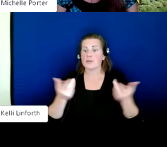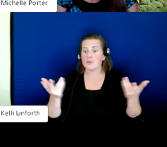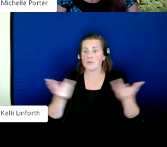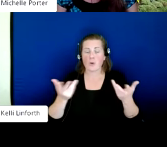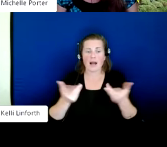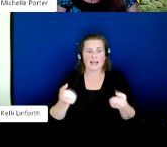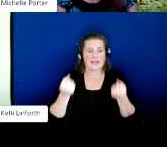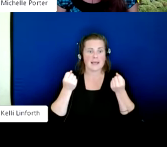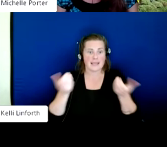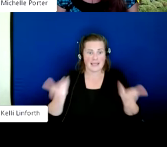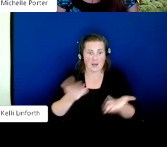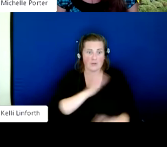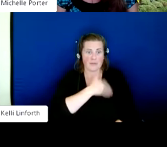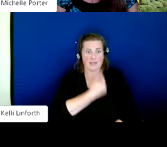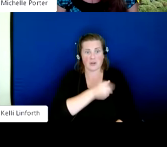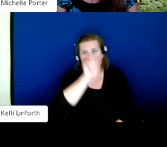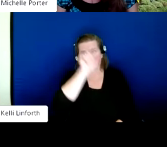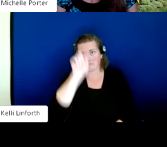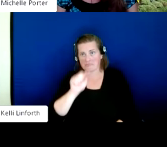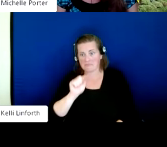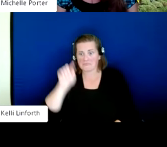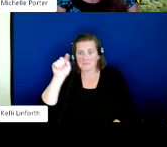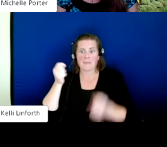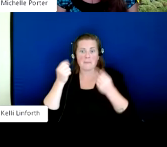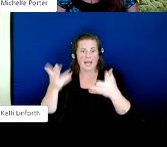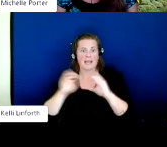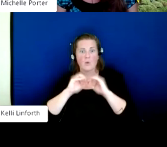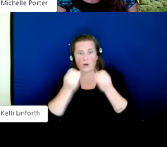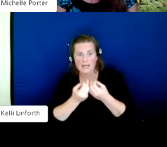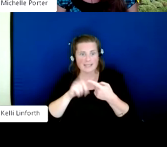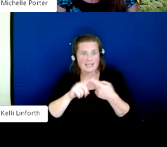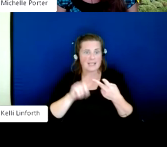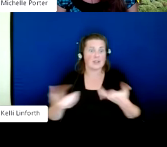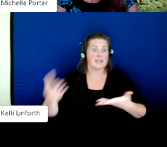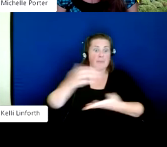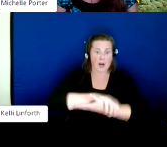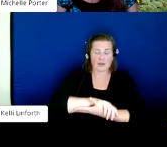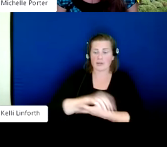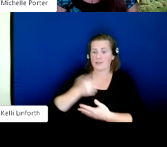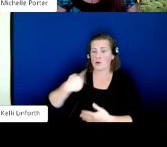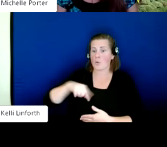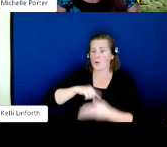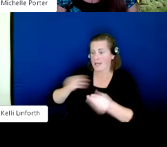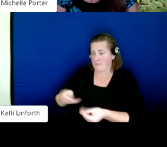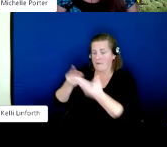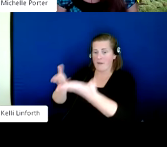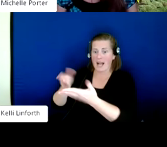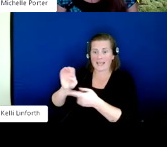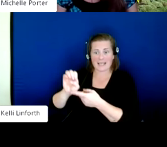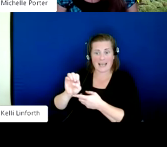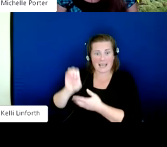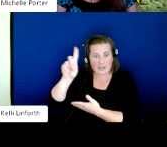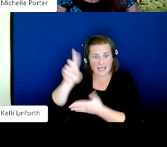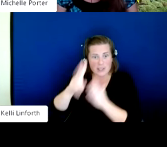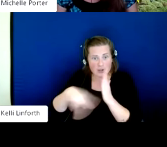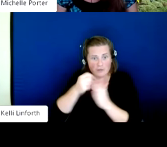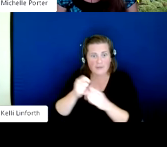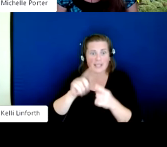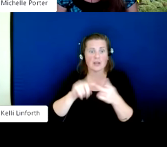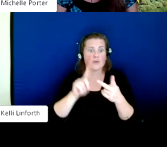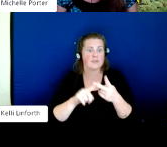the province. We provided them with all of the educational videos, activities, and breakout group